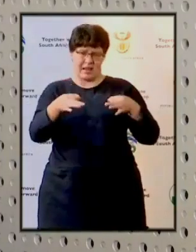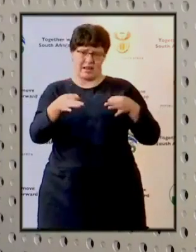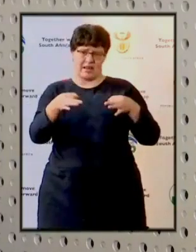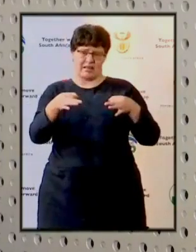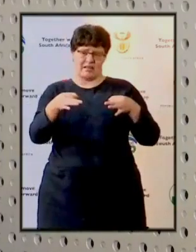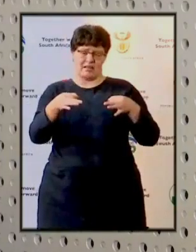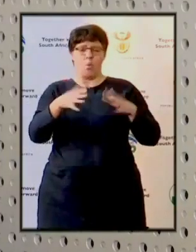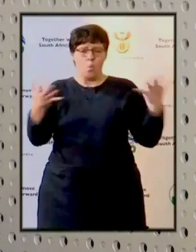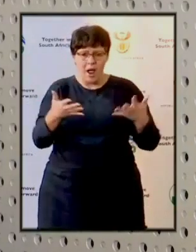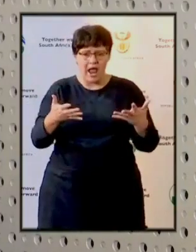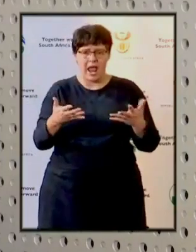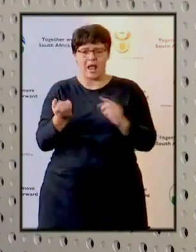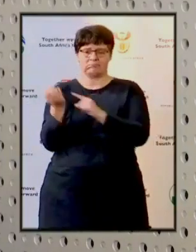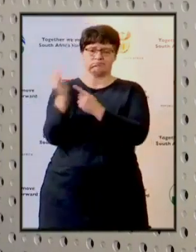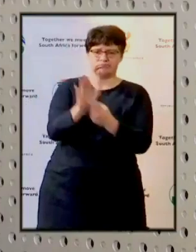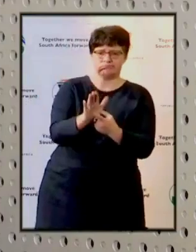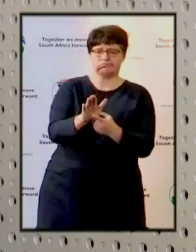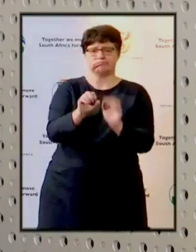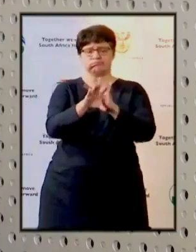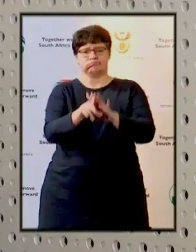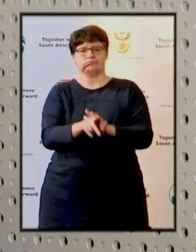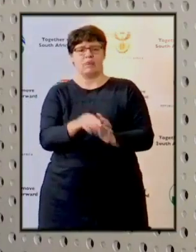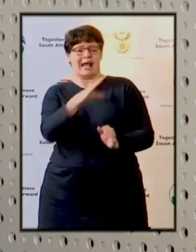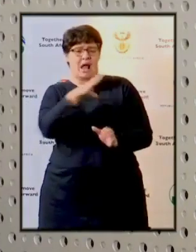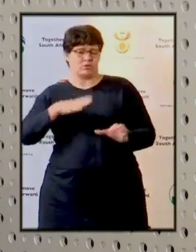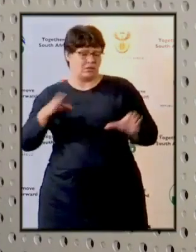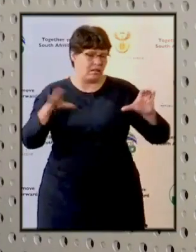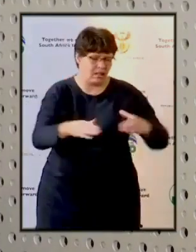in cabinet, in the command council.